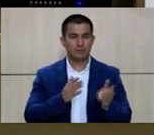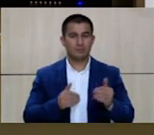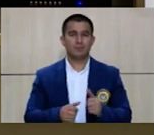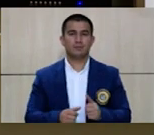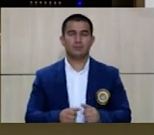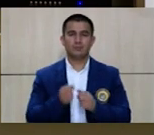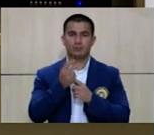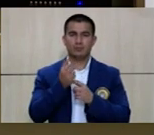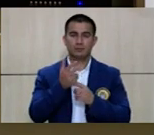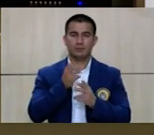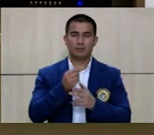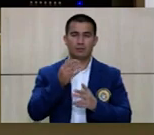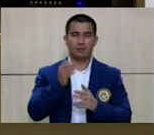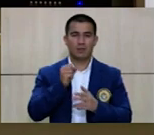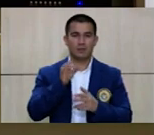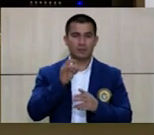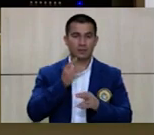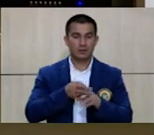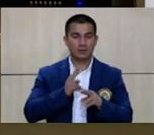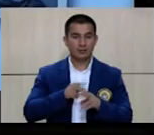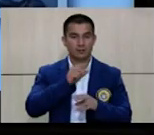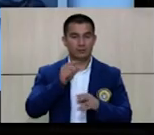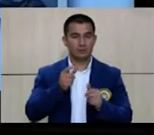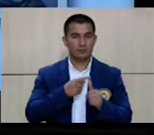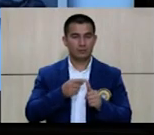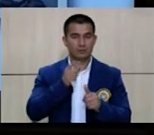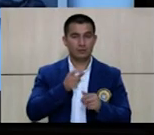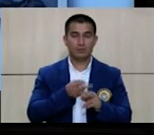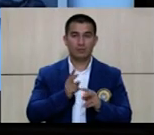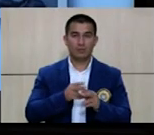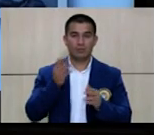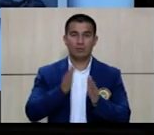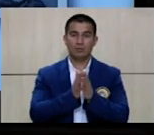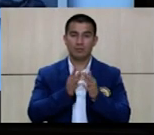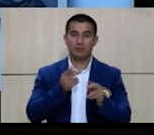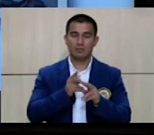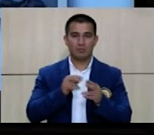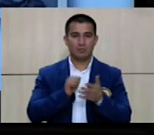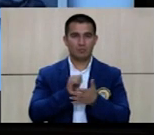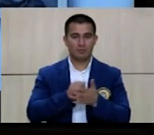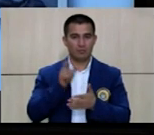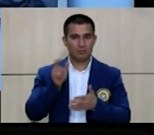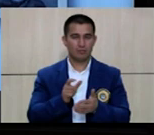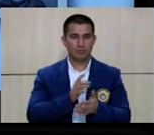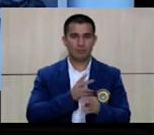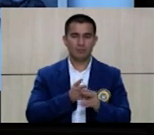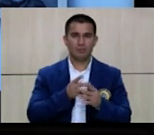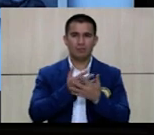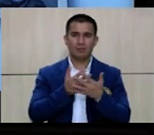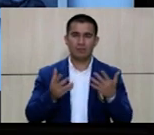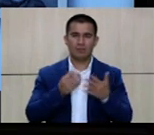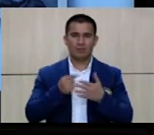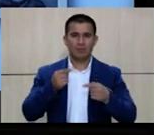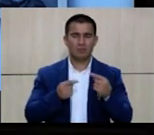13. asırda Leonardo Fibonacci Abak haqida kitobida ham kvadrat tenglamalarini yechish usullarini